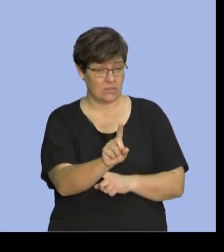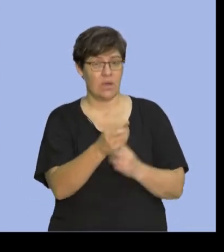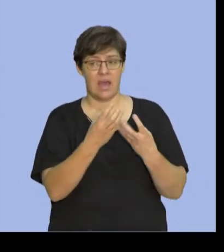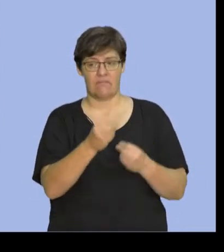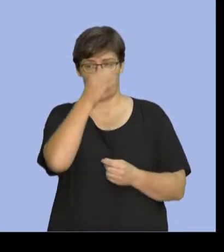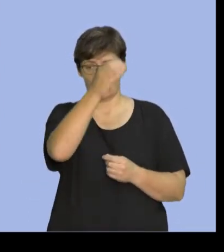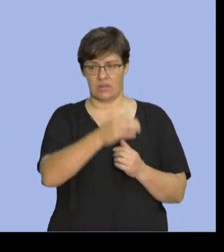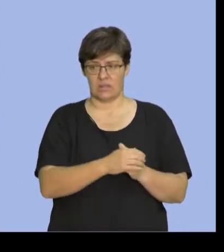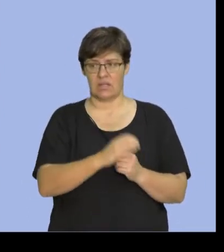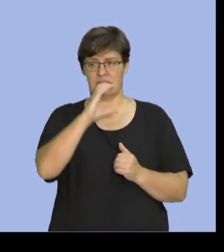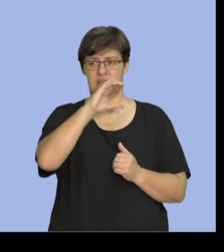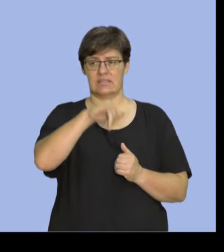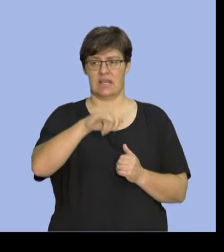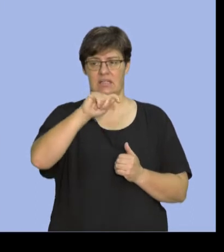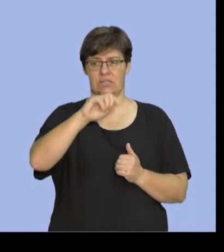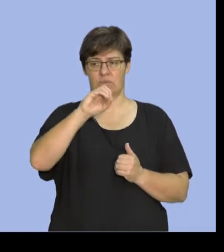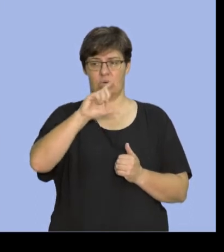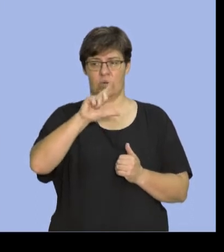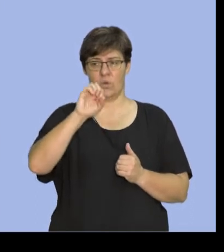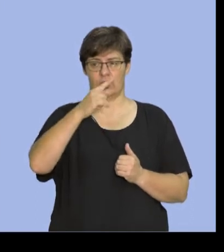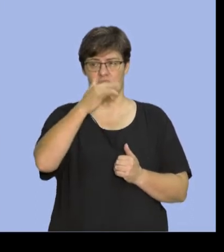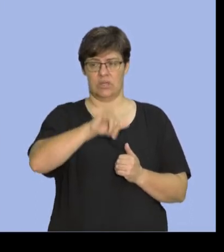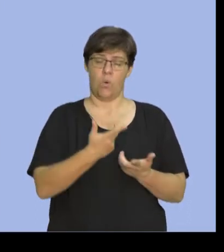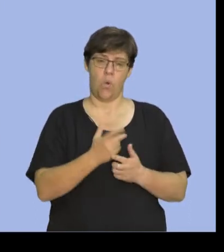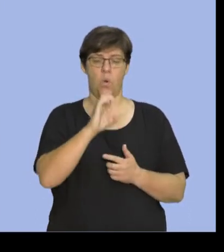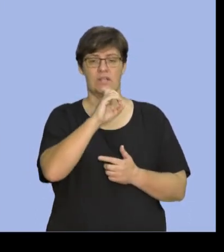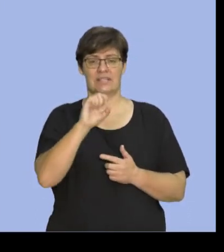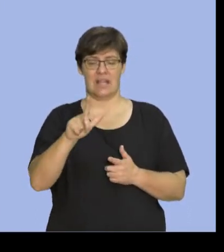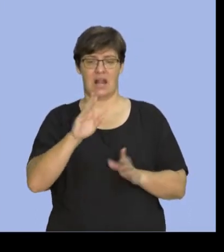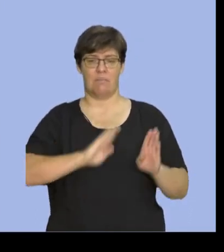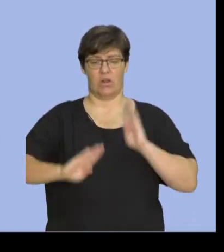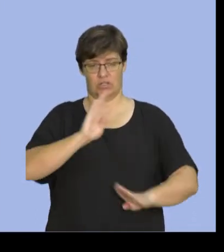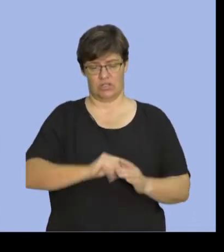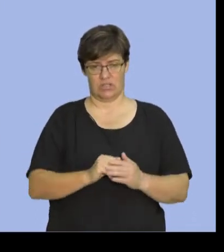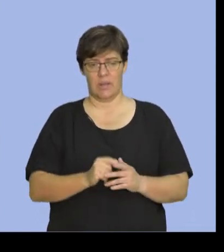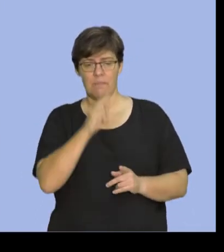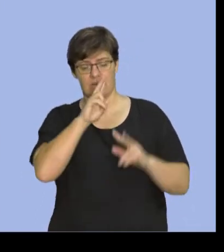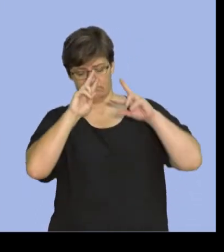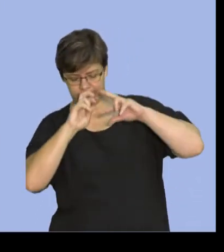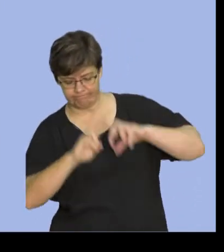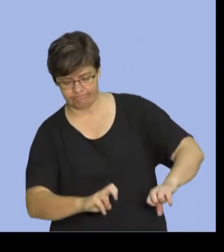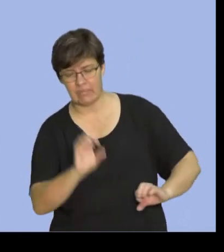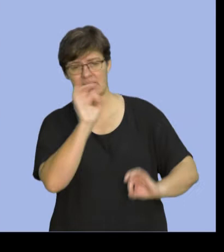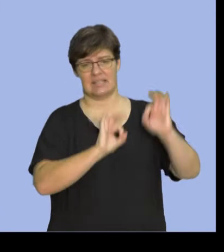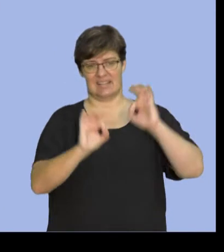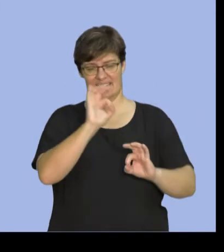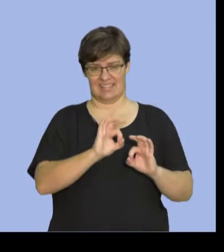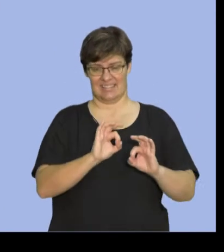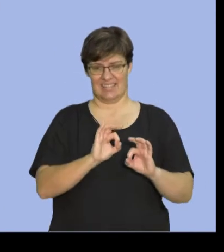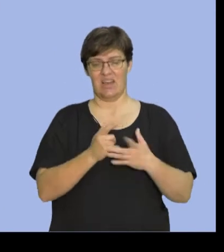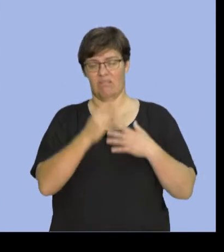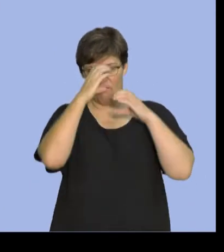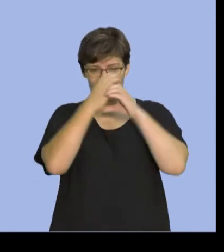of cytology or cell biology, which refers to the study of cells in the focus